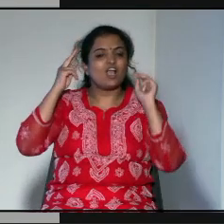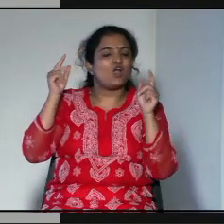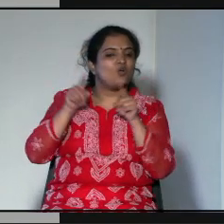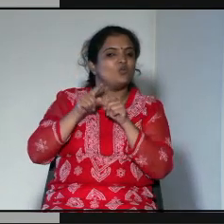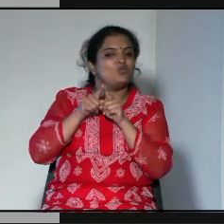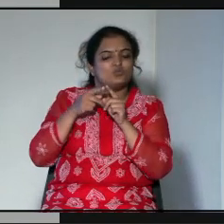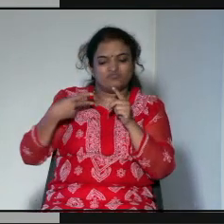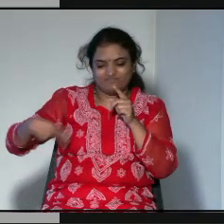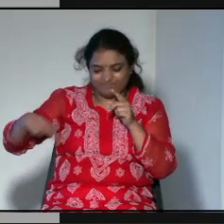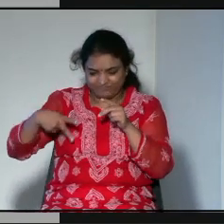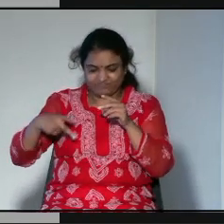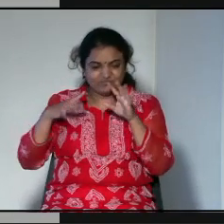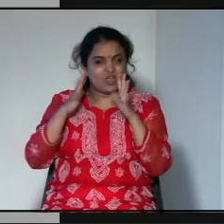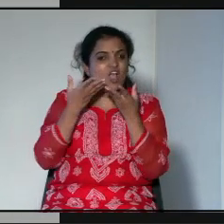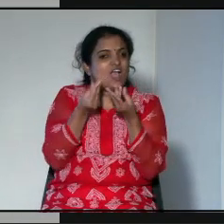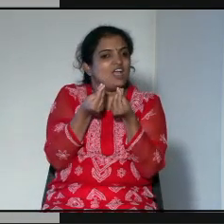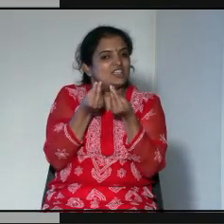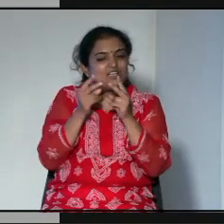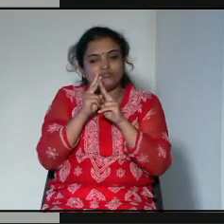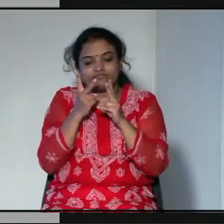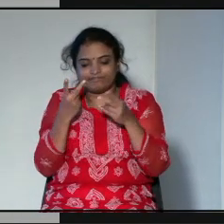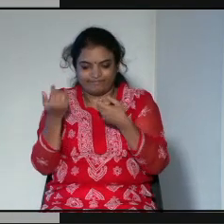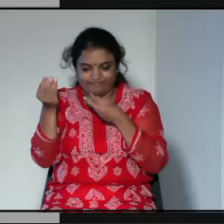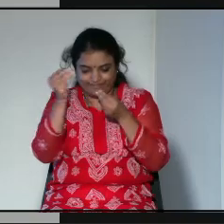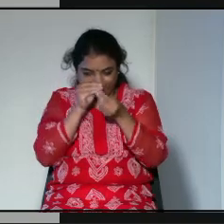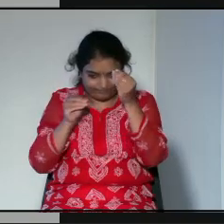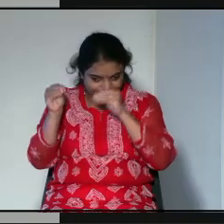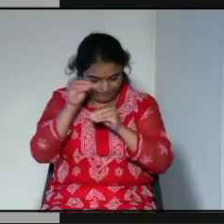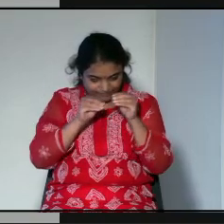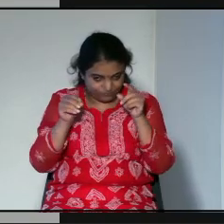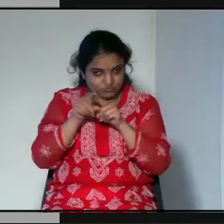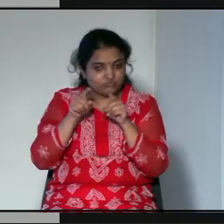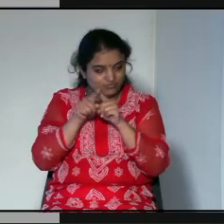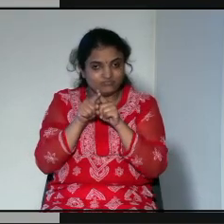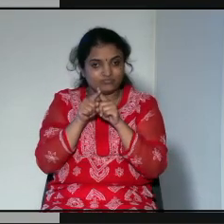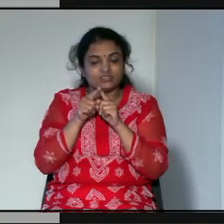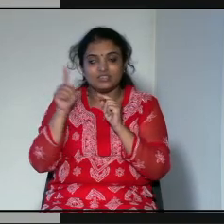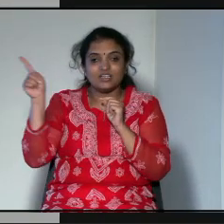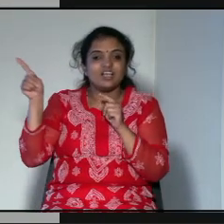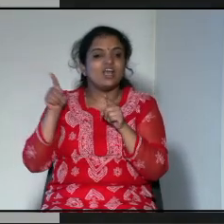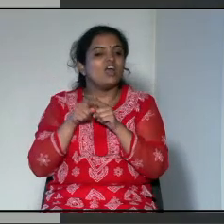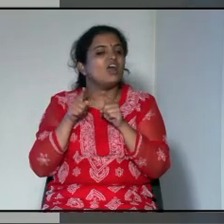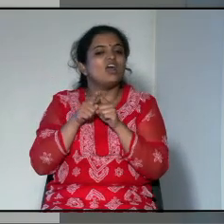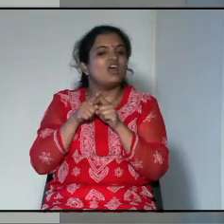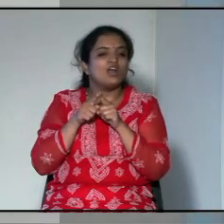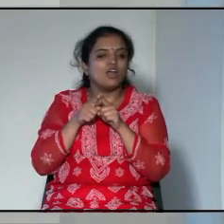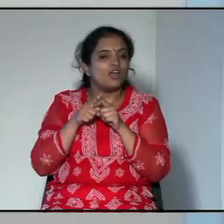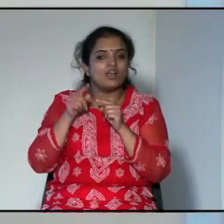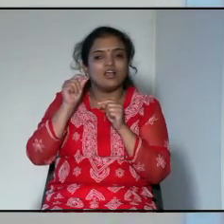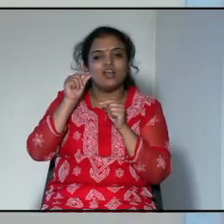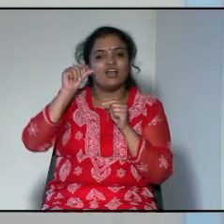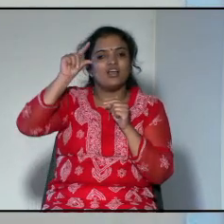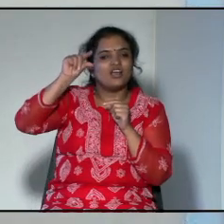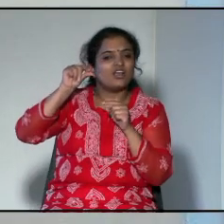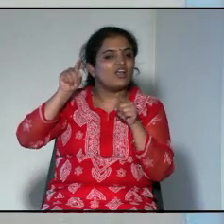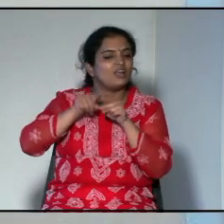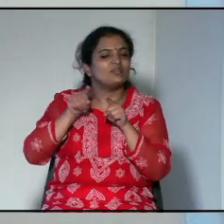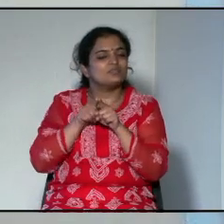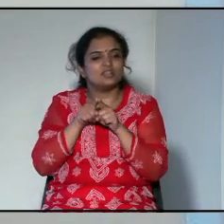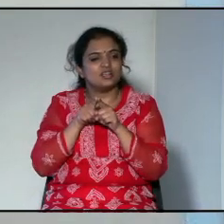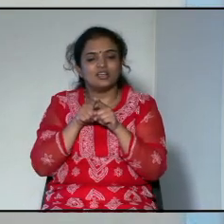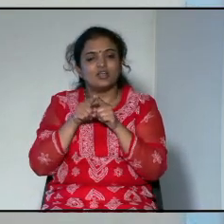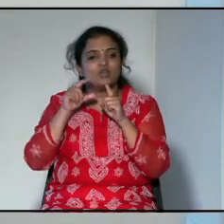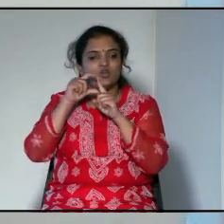and left to dry. Unlike the Bengal metal craftsman who uses a cheaper resin, what we call